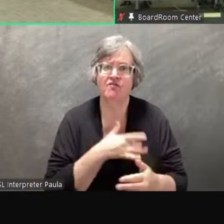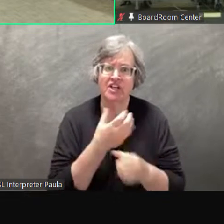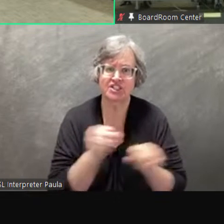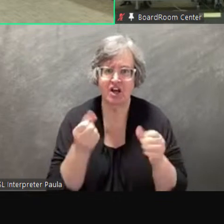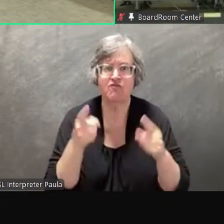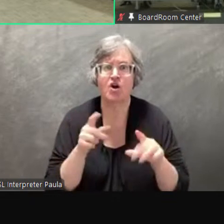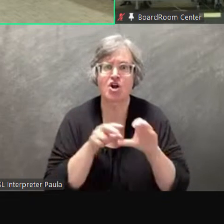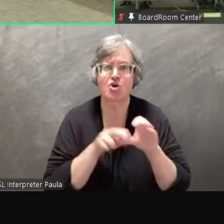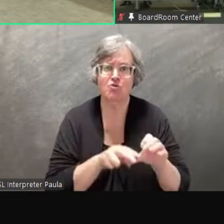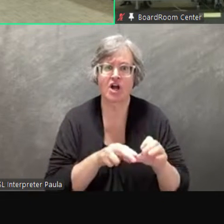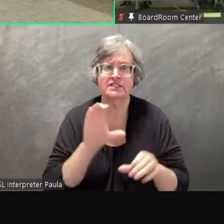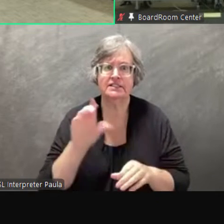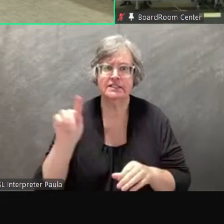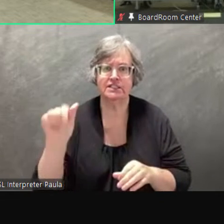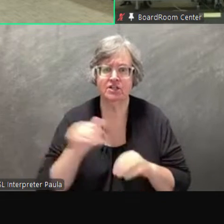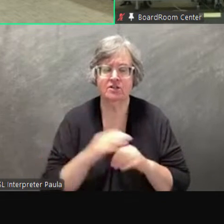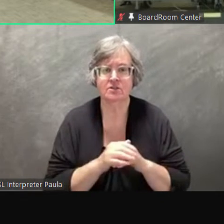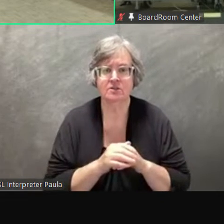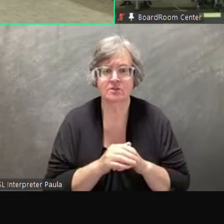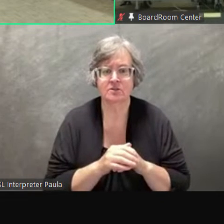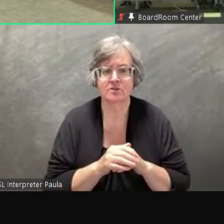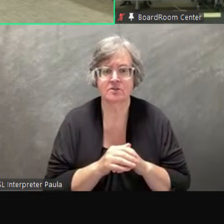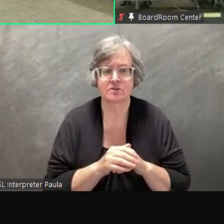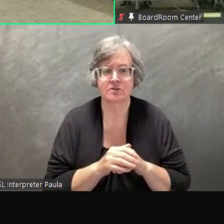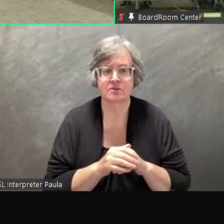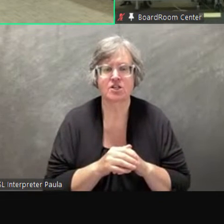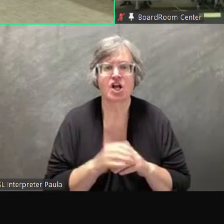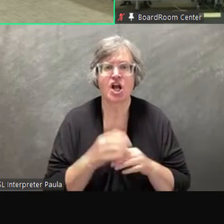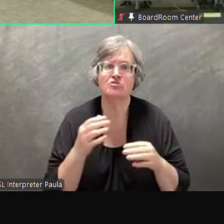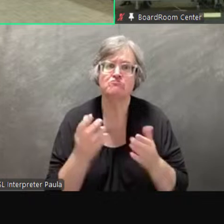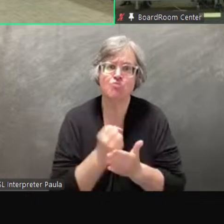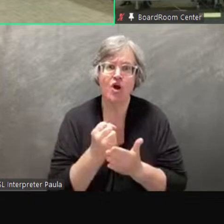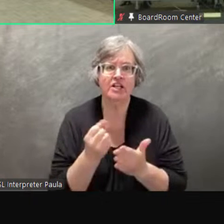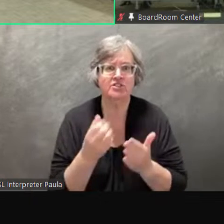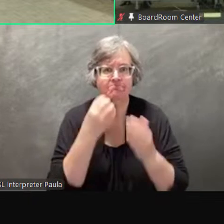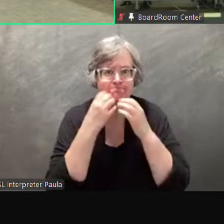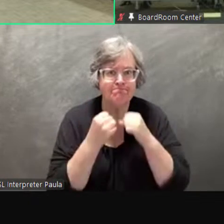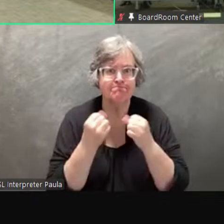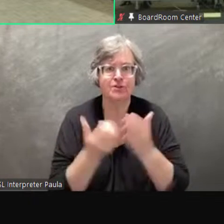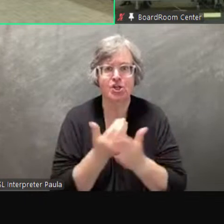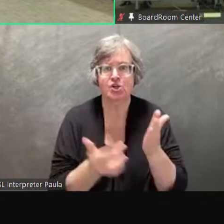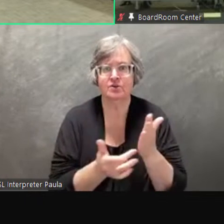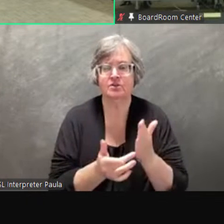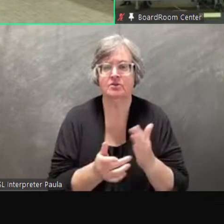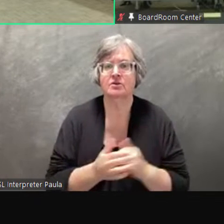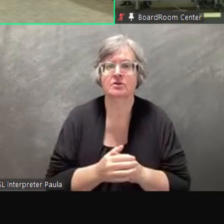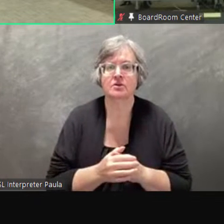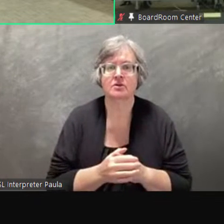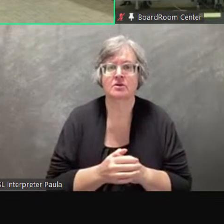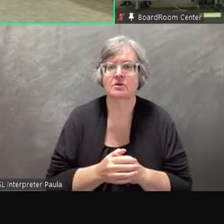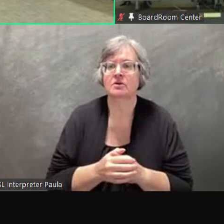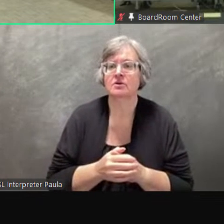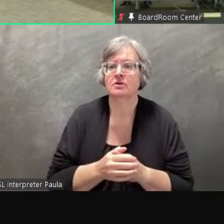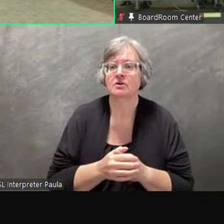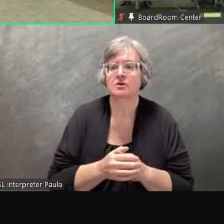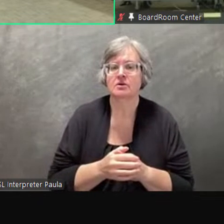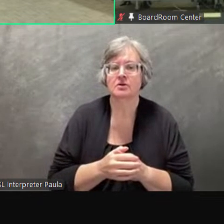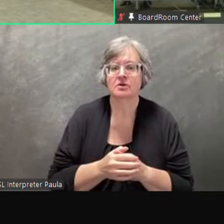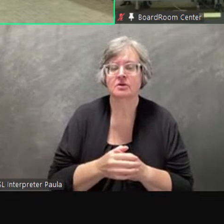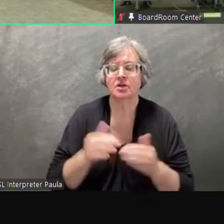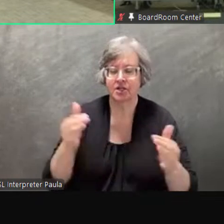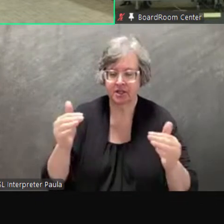public transportation. Embrace this new technology. Our next public commentator is